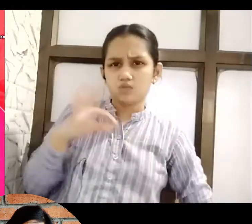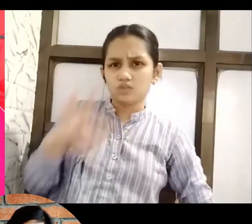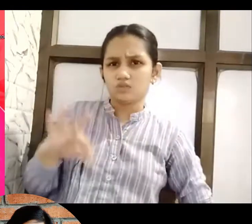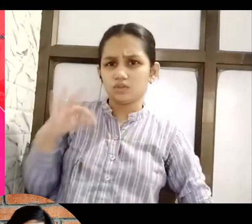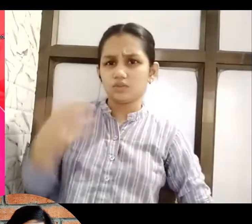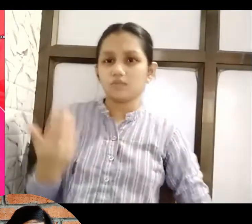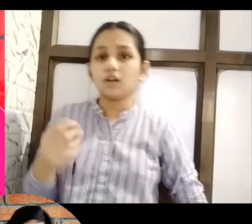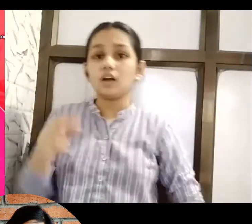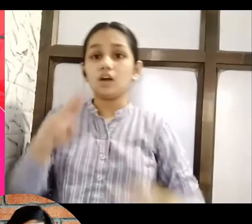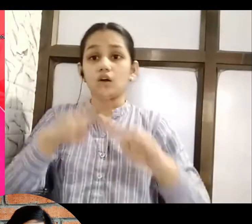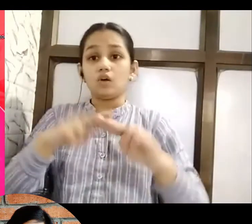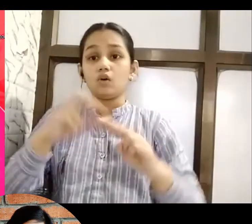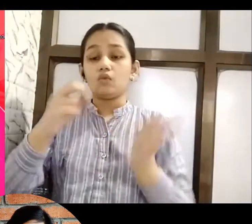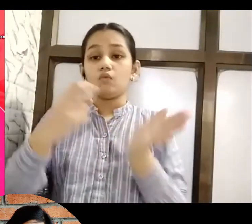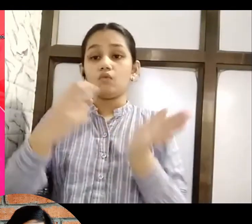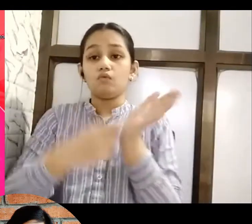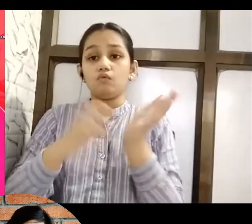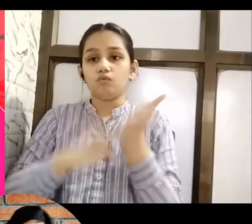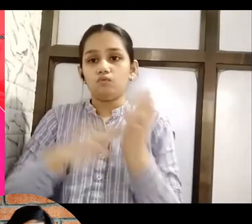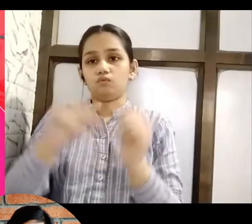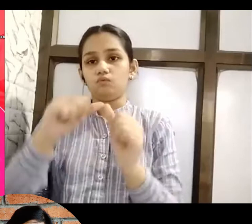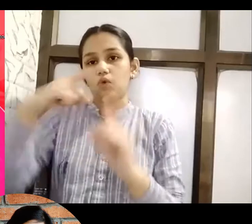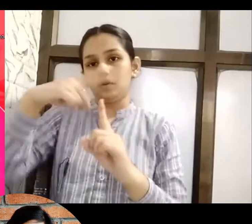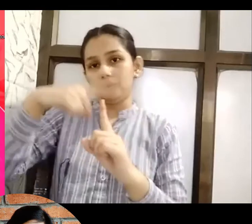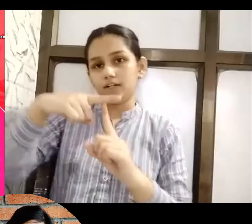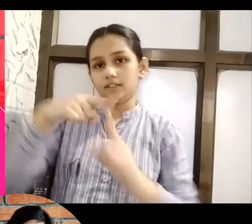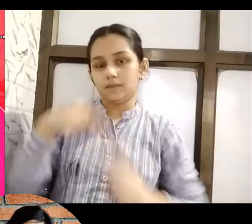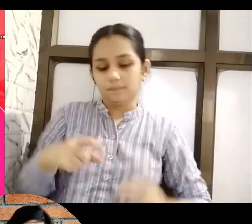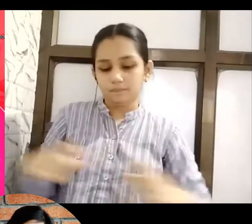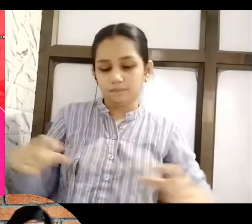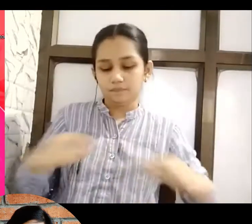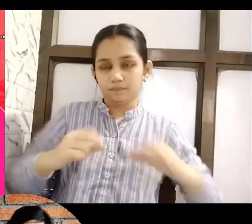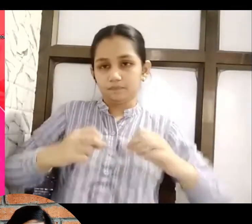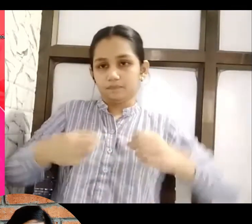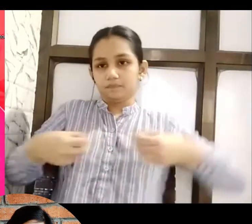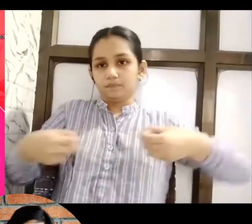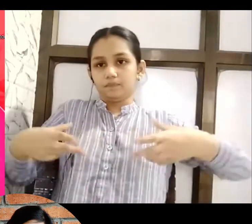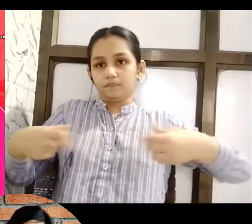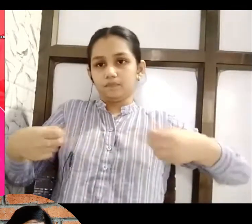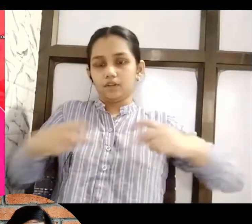font formatting area. Just give me a minute.